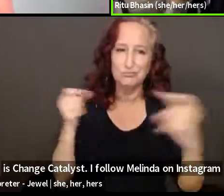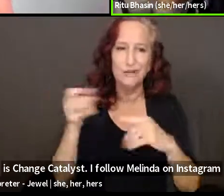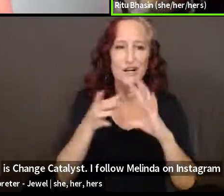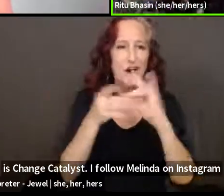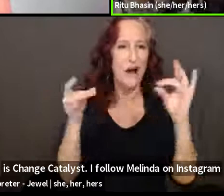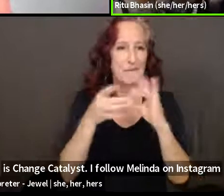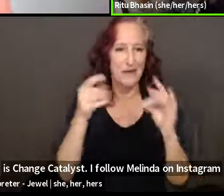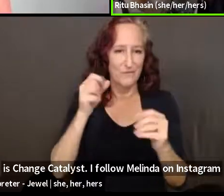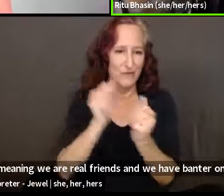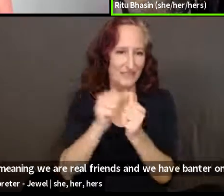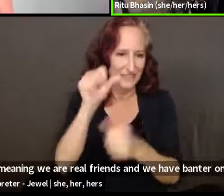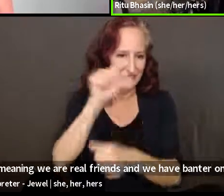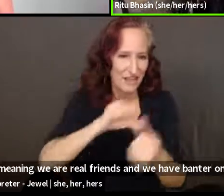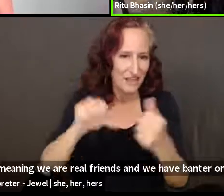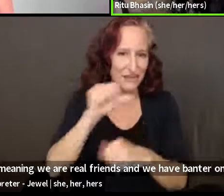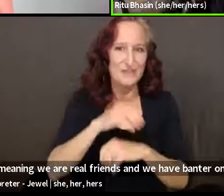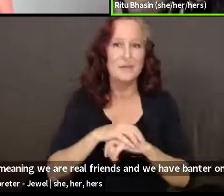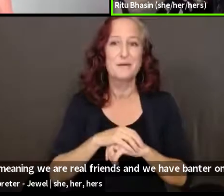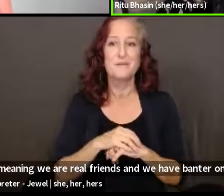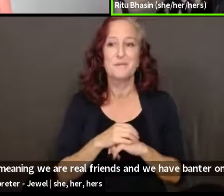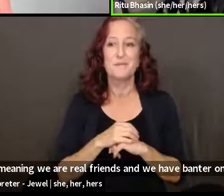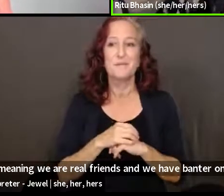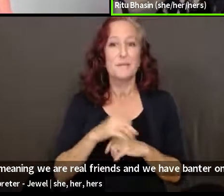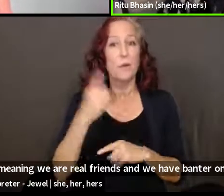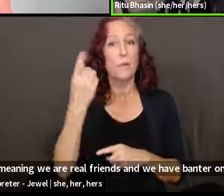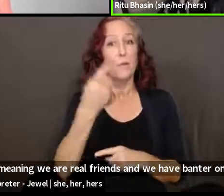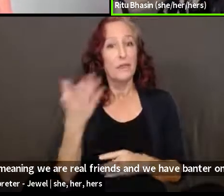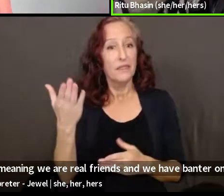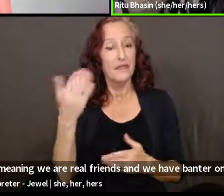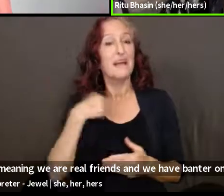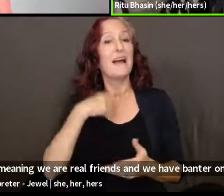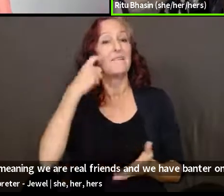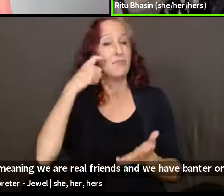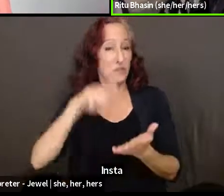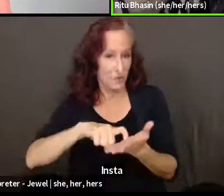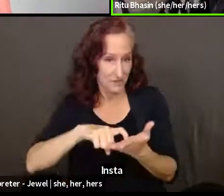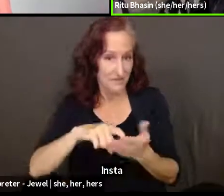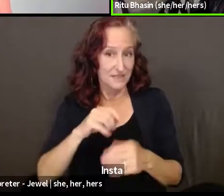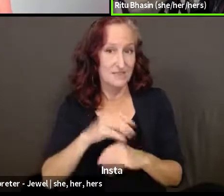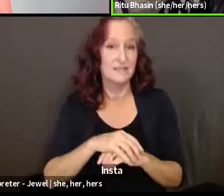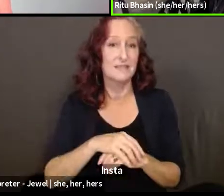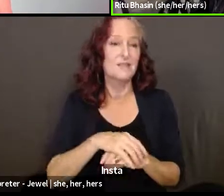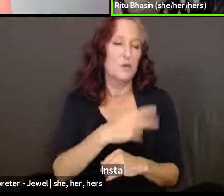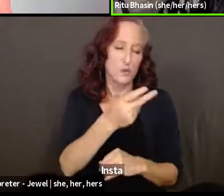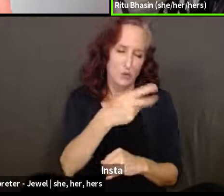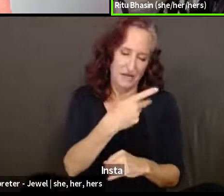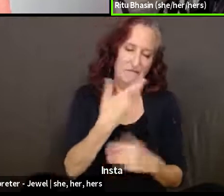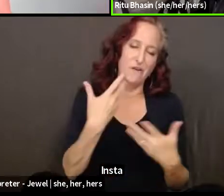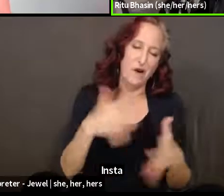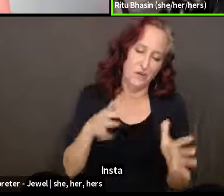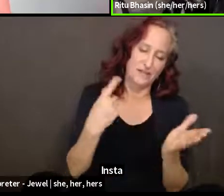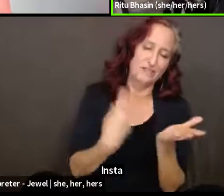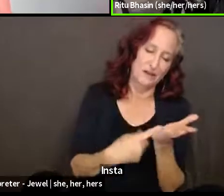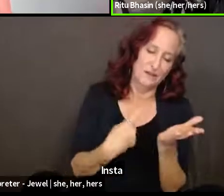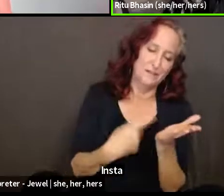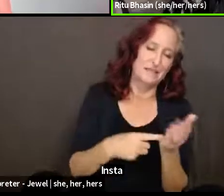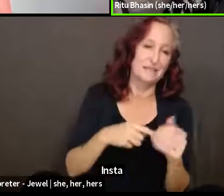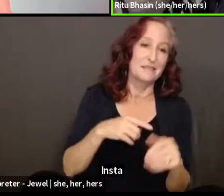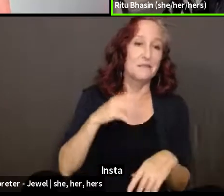stories. And one of the things that I have noticed, and we've talked about this over the last year as friends as well, is that